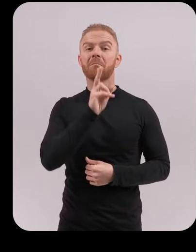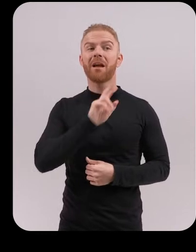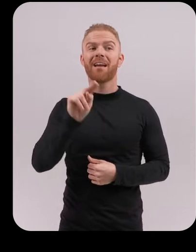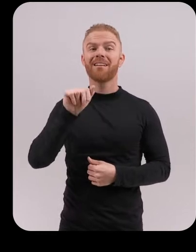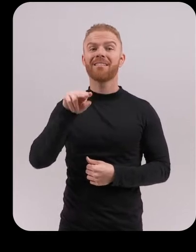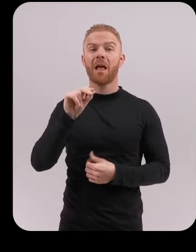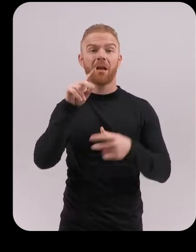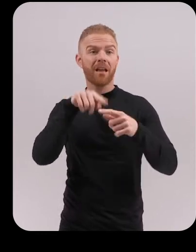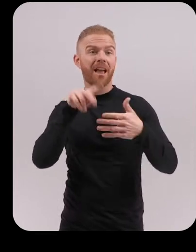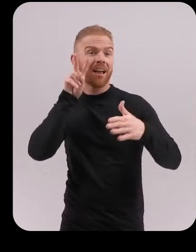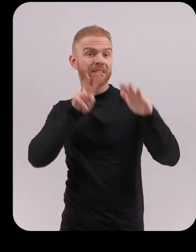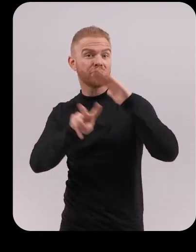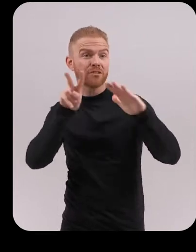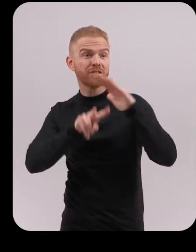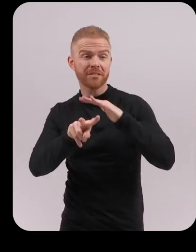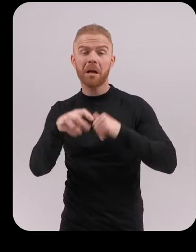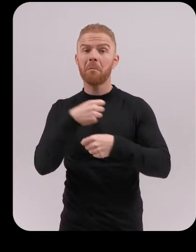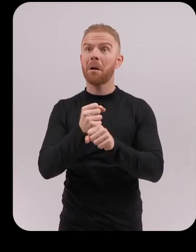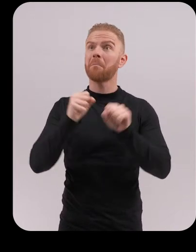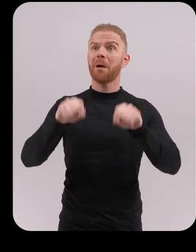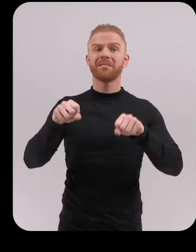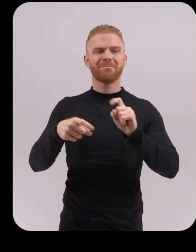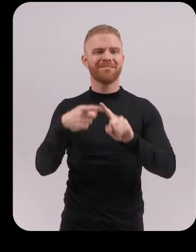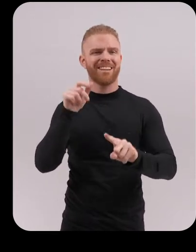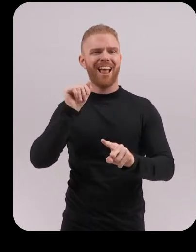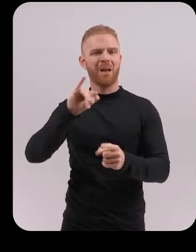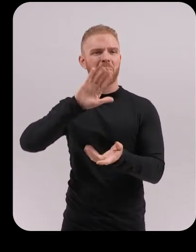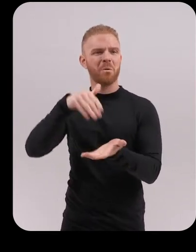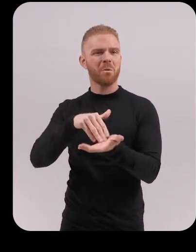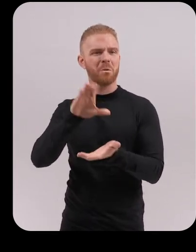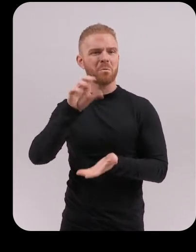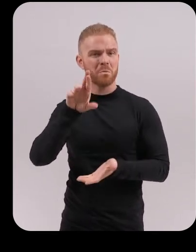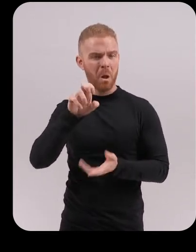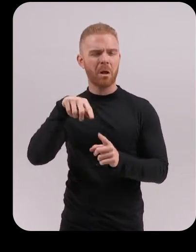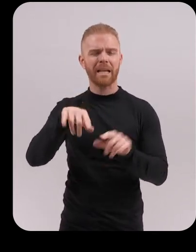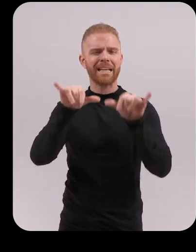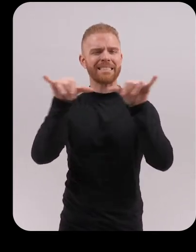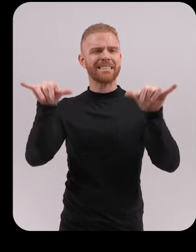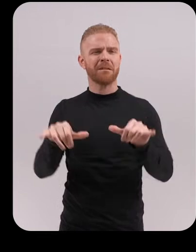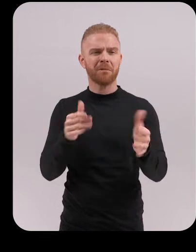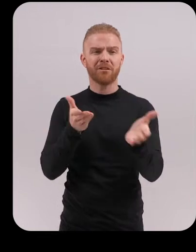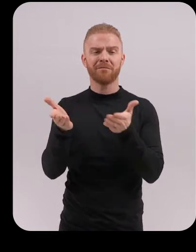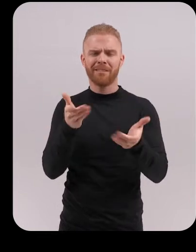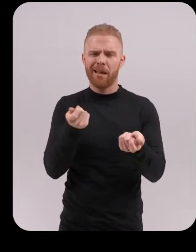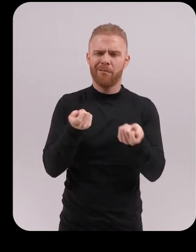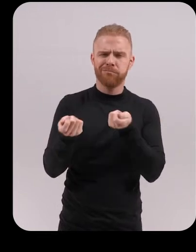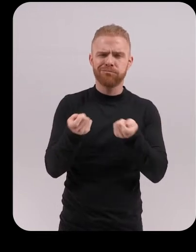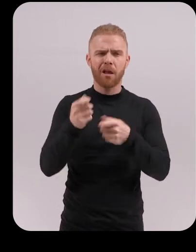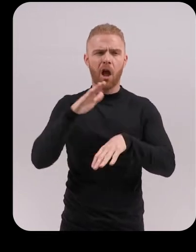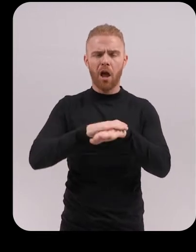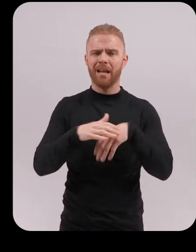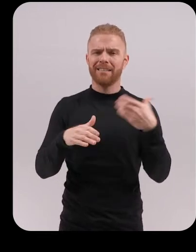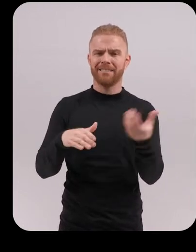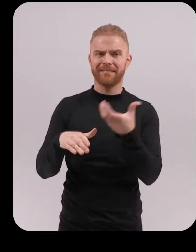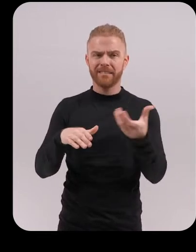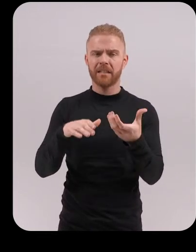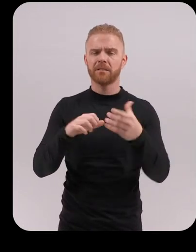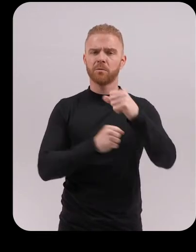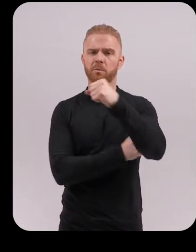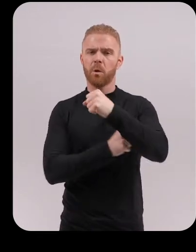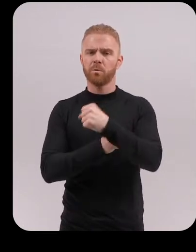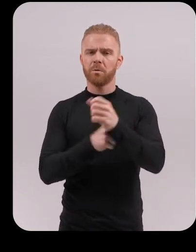Gemini Nano inference is made possible by AI Core, a system service managing on-device foundation